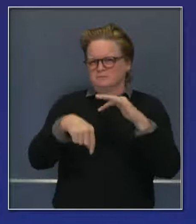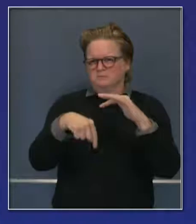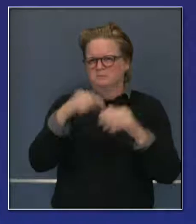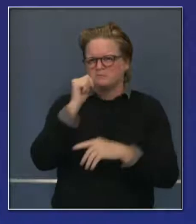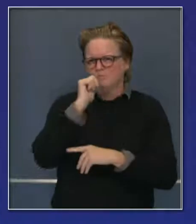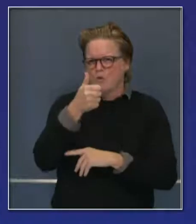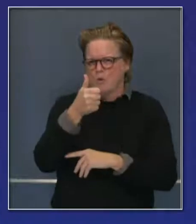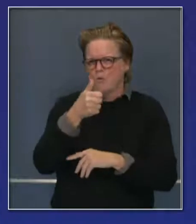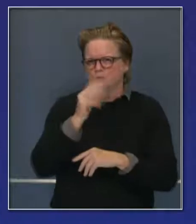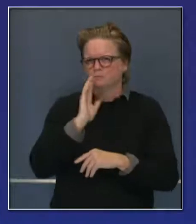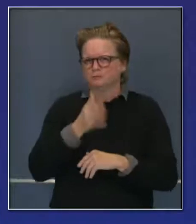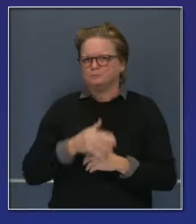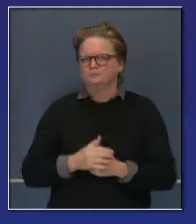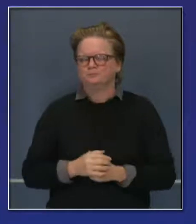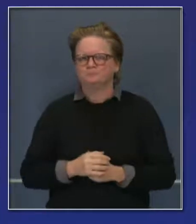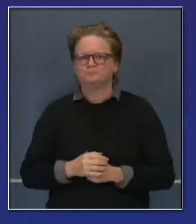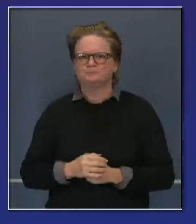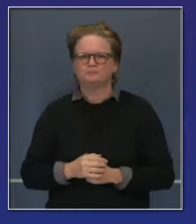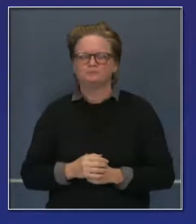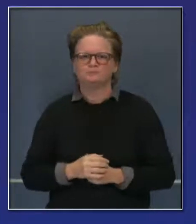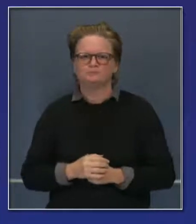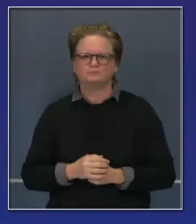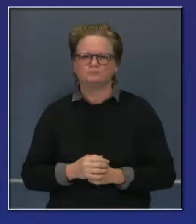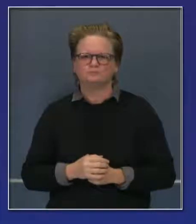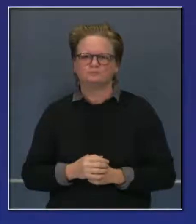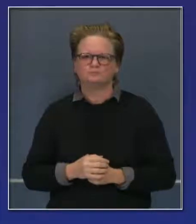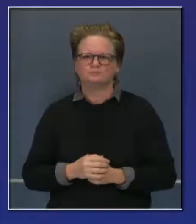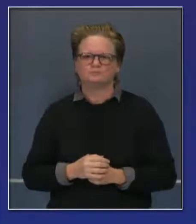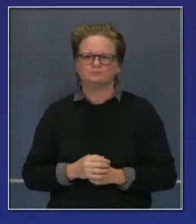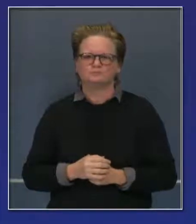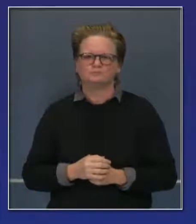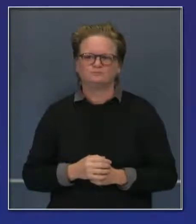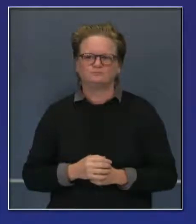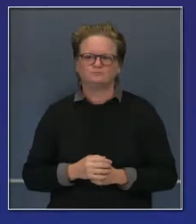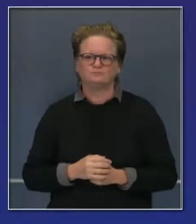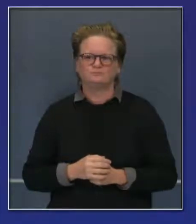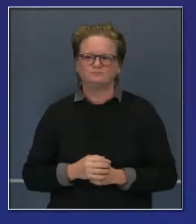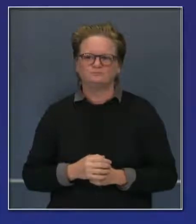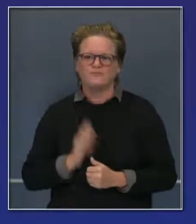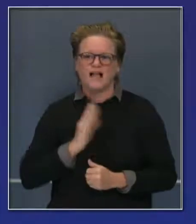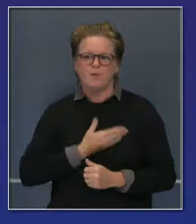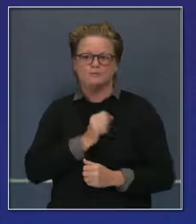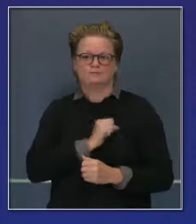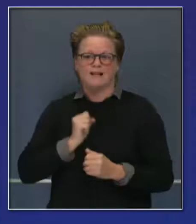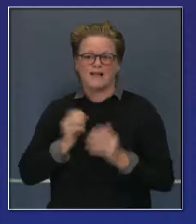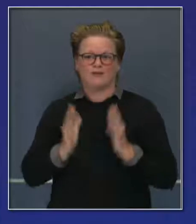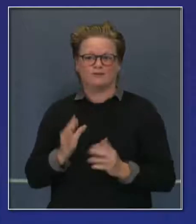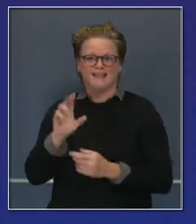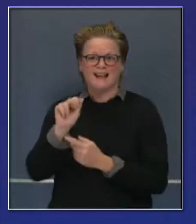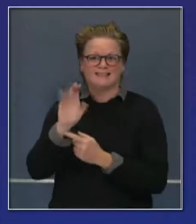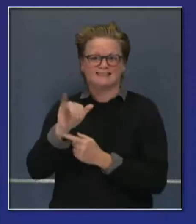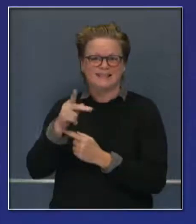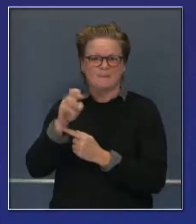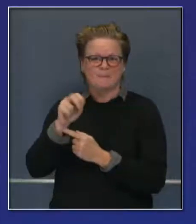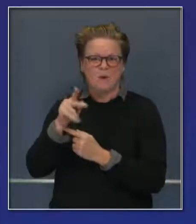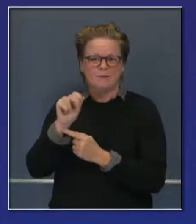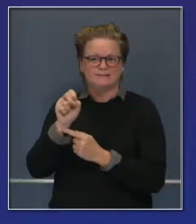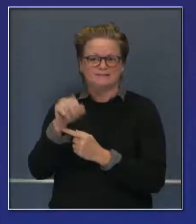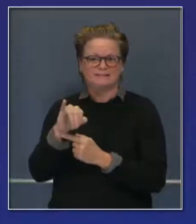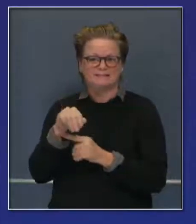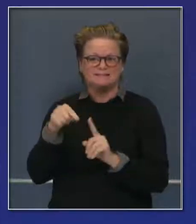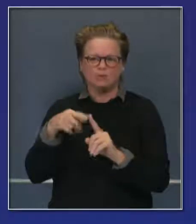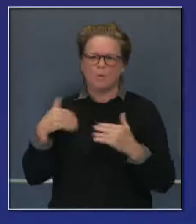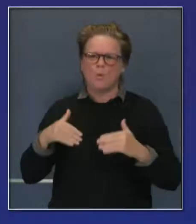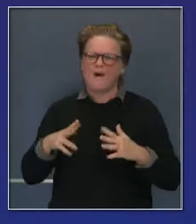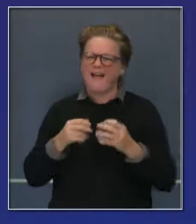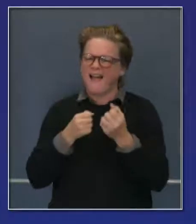support of our own Speaker Nancy Pelosi. It simply would not and could not have happened without Speaker Pelosi's leadership as well.